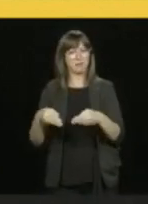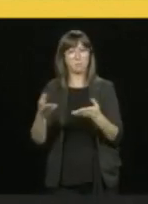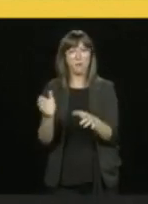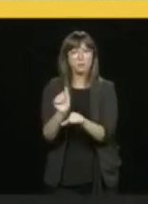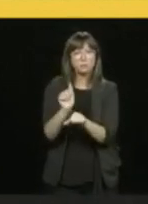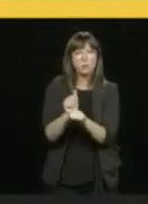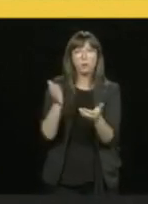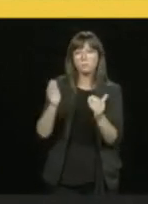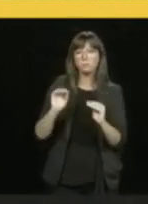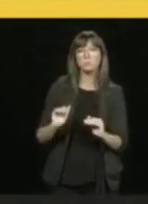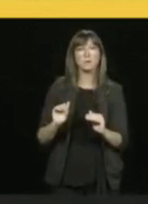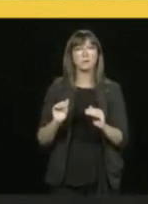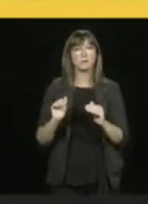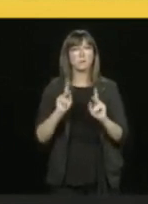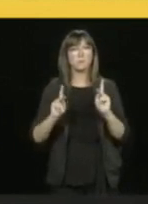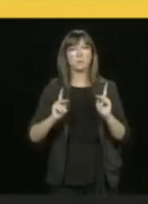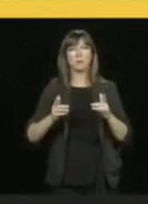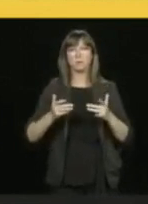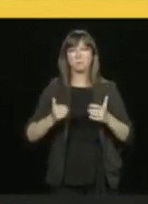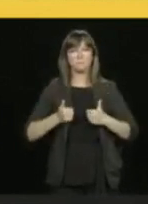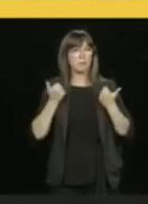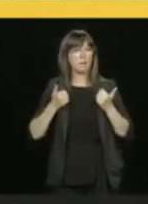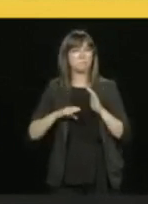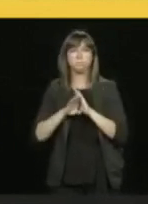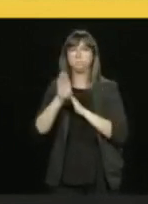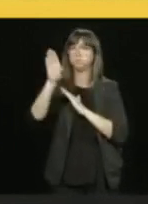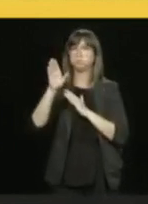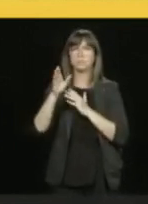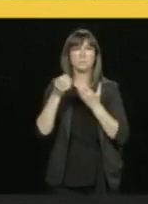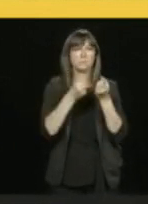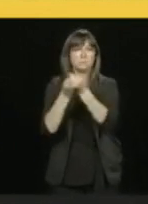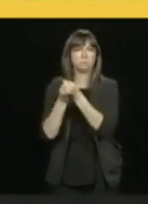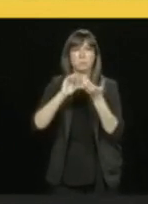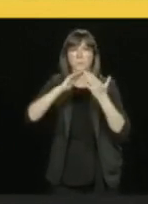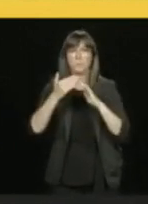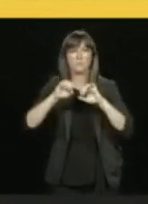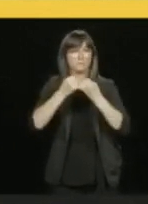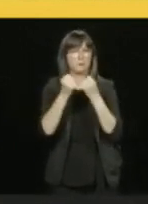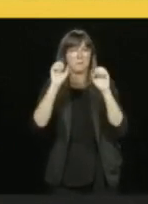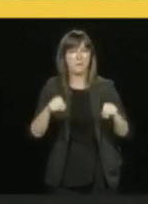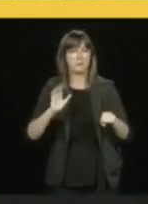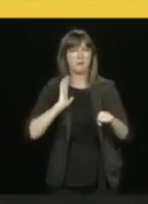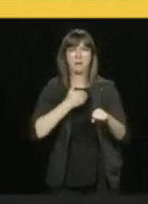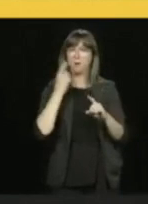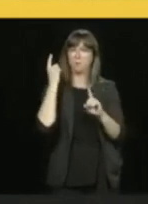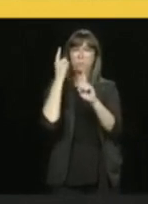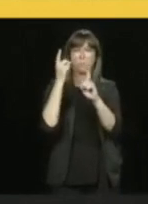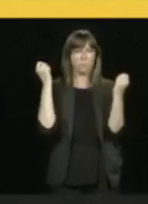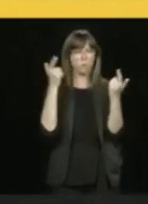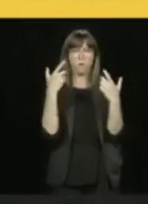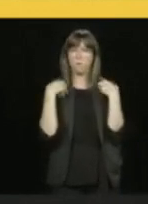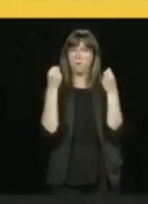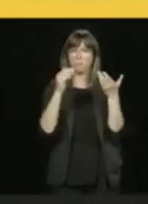thrive and contribute. We all want to build a stronger country for everyone. To do that, though, we